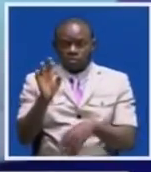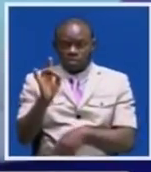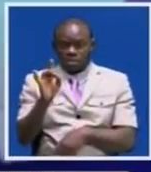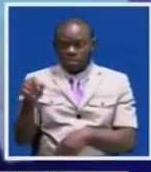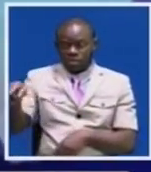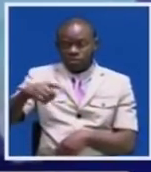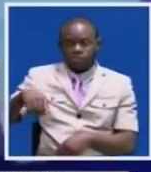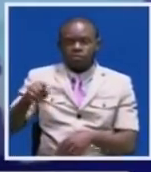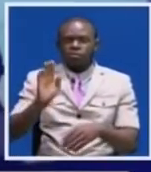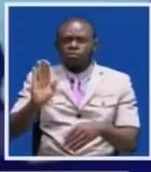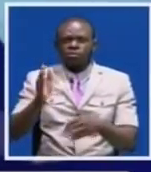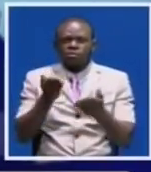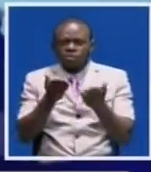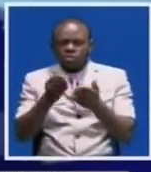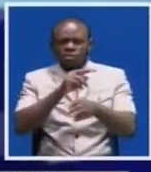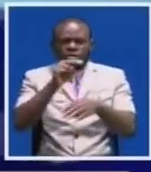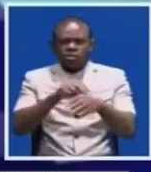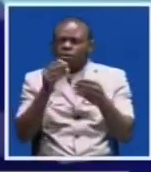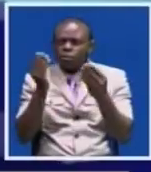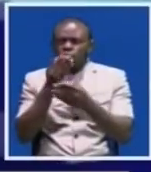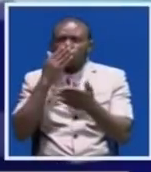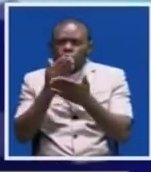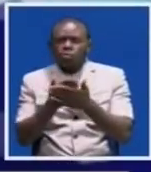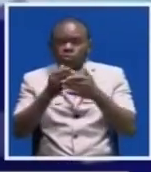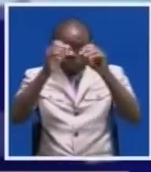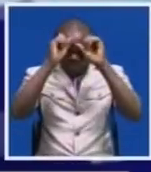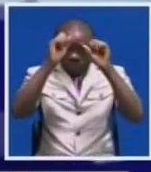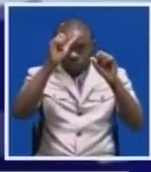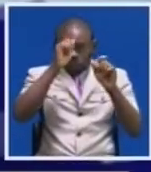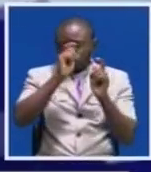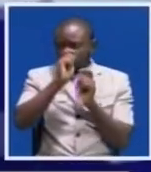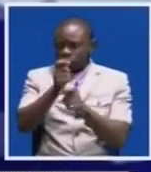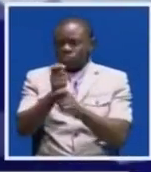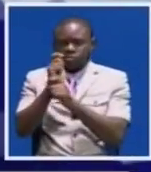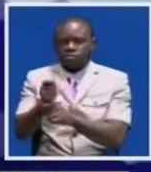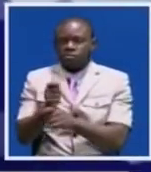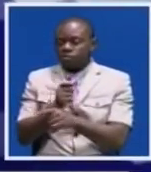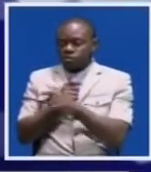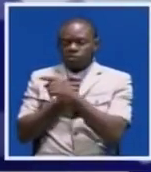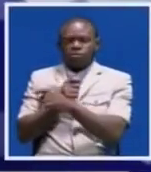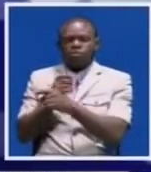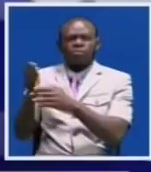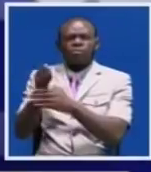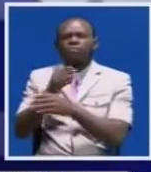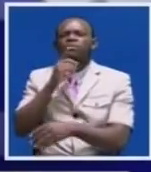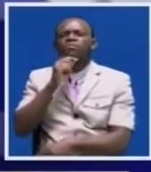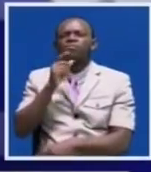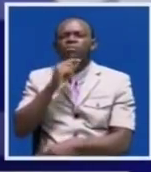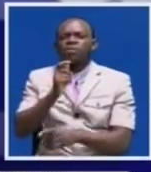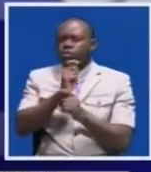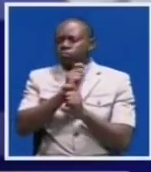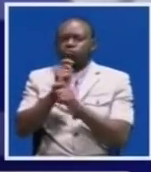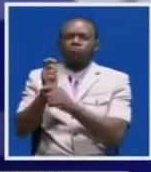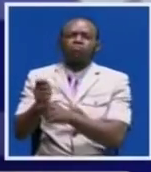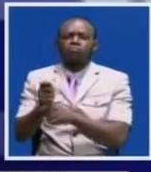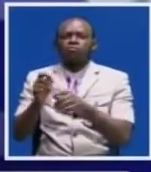individuals for their distinguished service to the nation. Among them is veteran businessman Andrew Sudanis, who was awarded with the Order of the